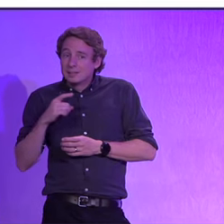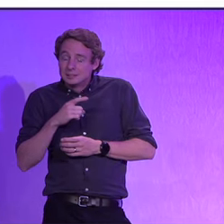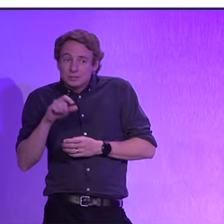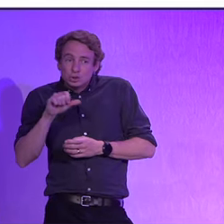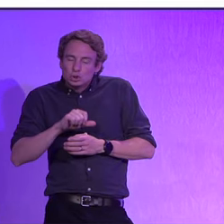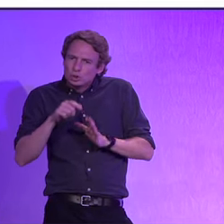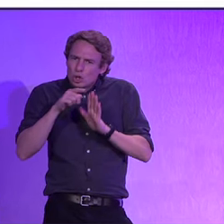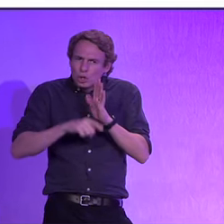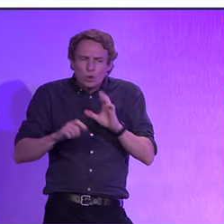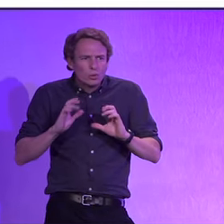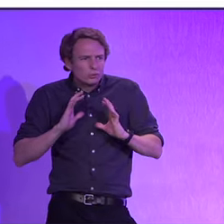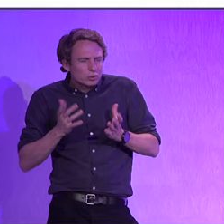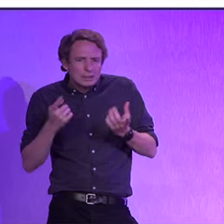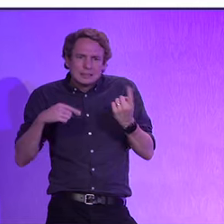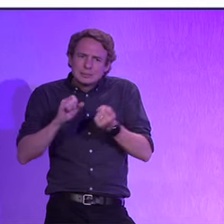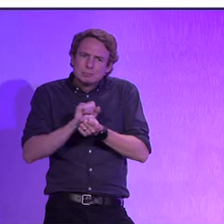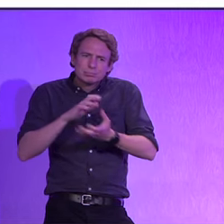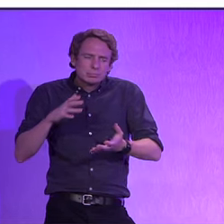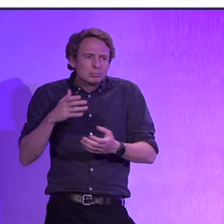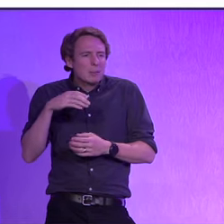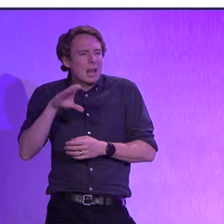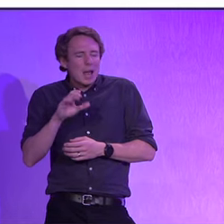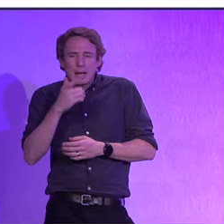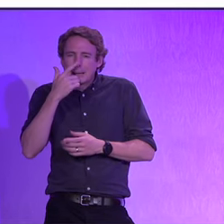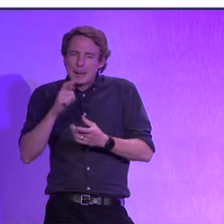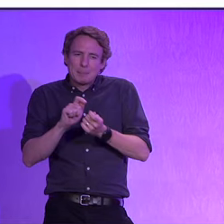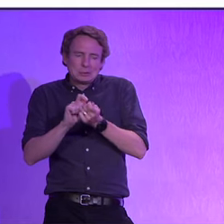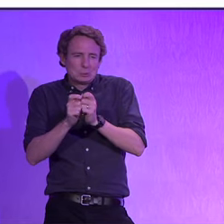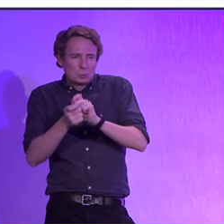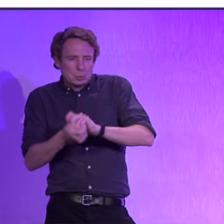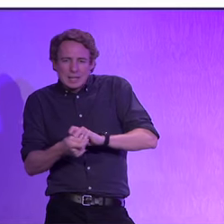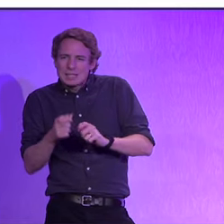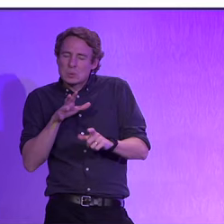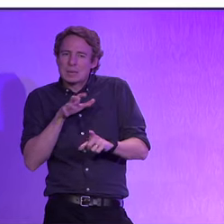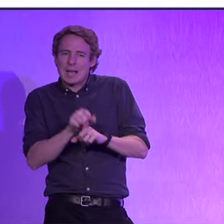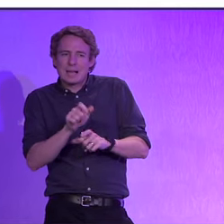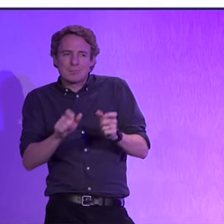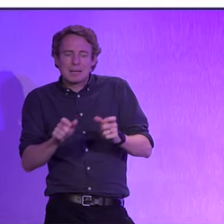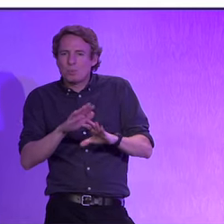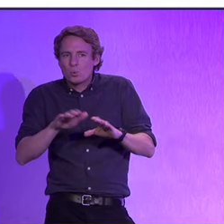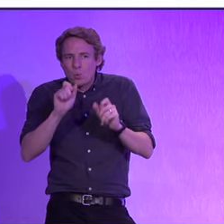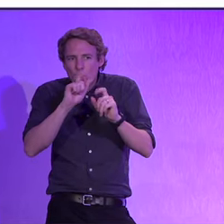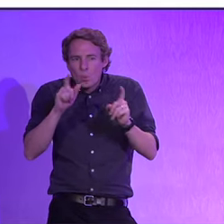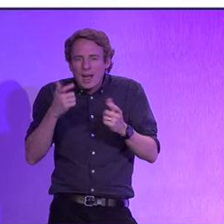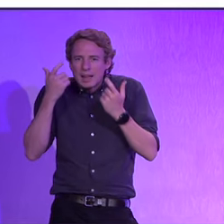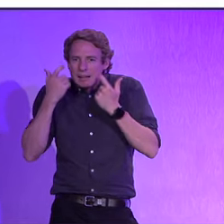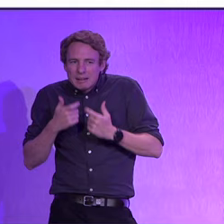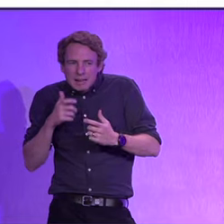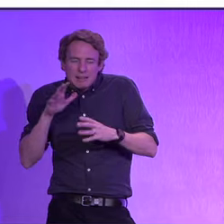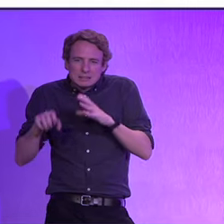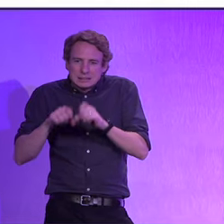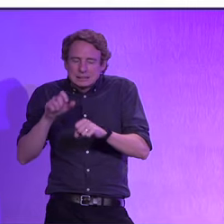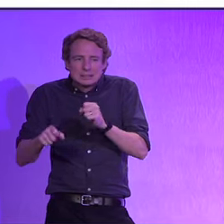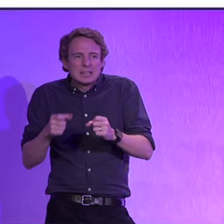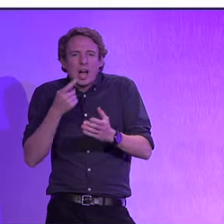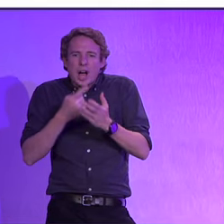laws meant to free may instead ensnare. In the grasp of the sly, licensing may be twisted to entangle the unwary, transforming code into a thicket